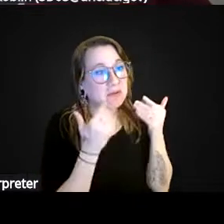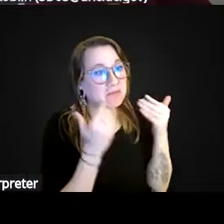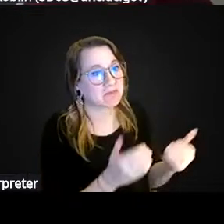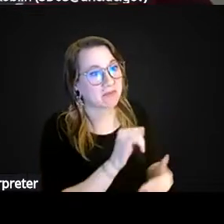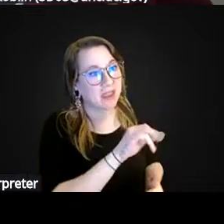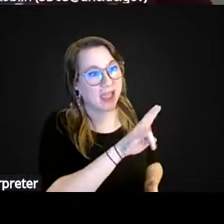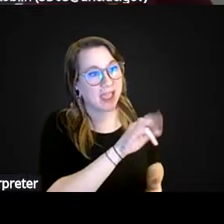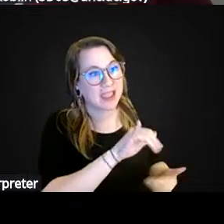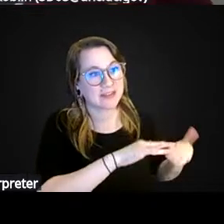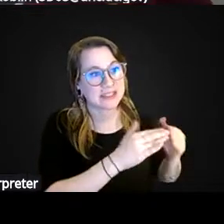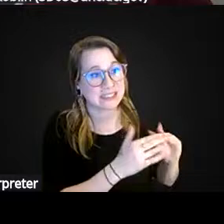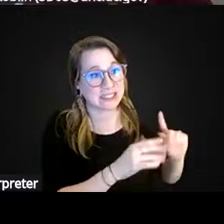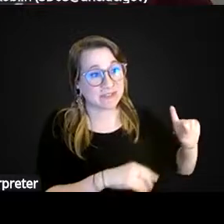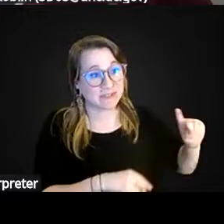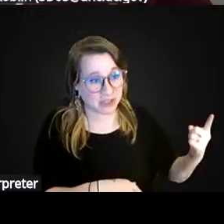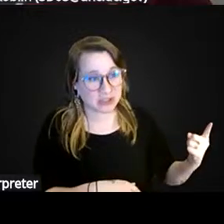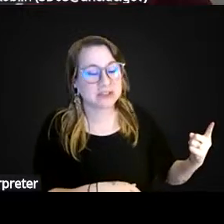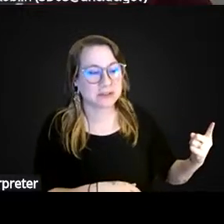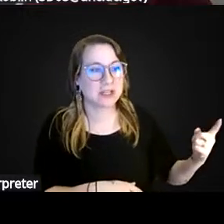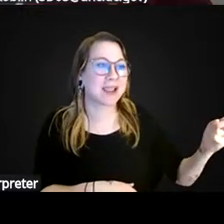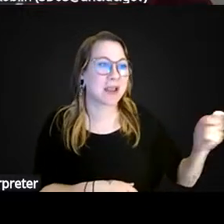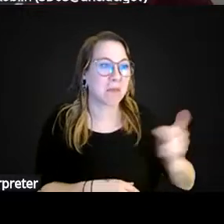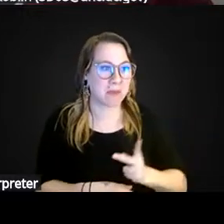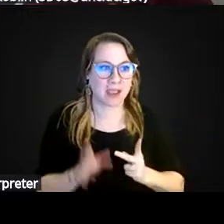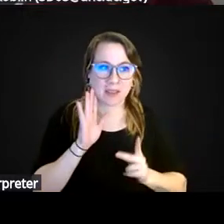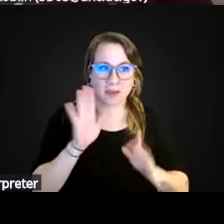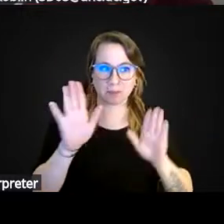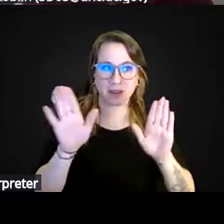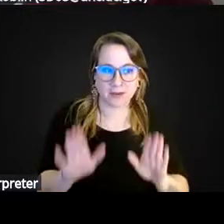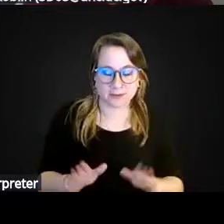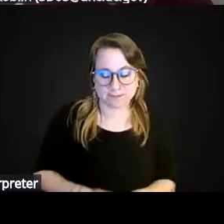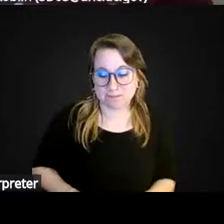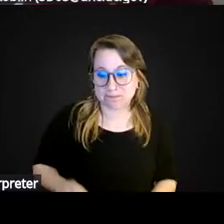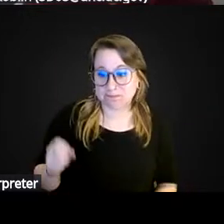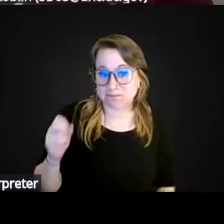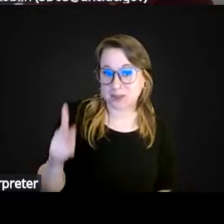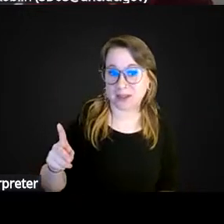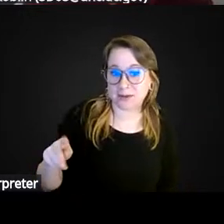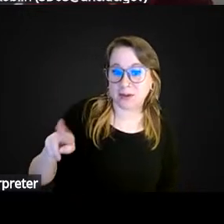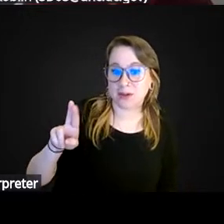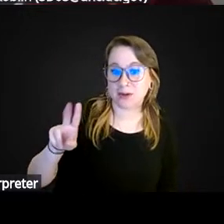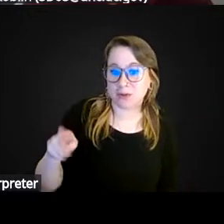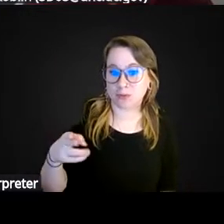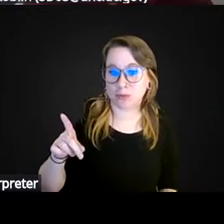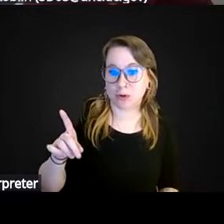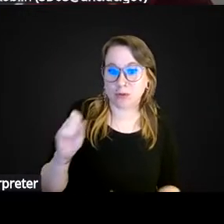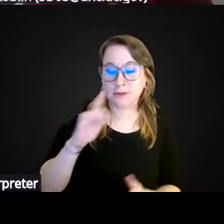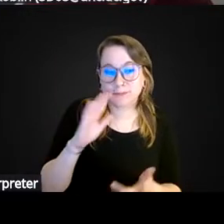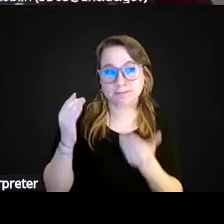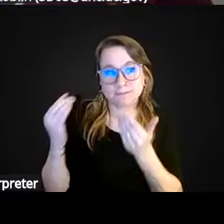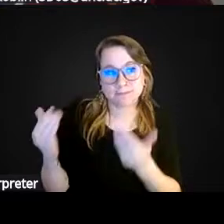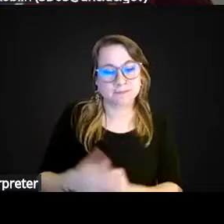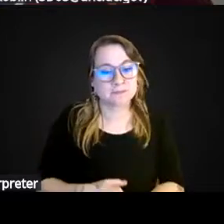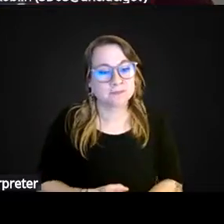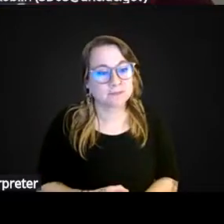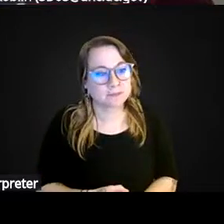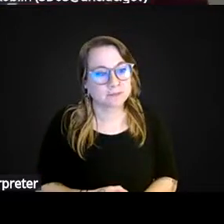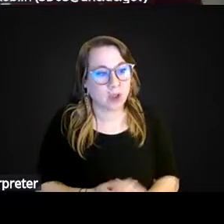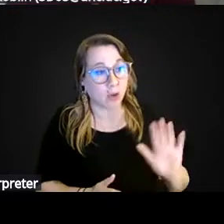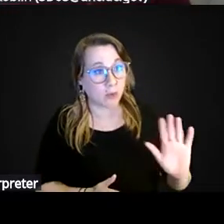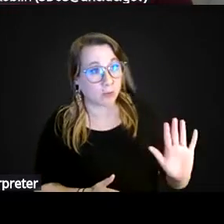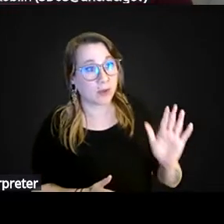resolutions first, that would be awesome. Okay, Commissioner Rhodes, we can start with your first item. Oh, actually, it looks